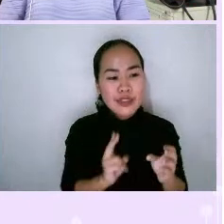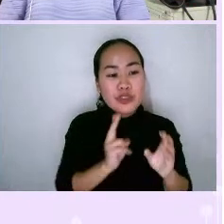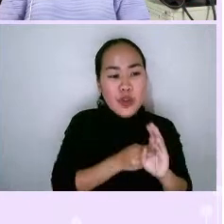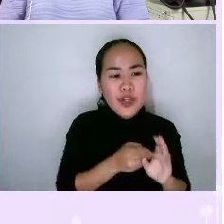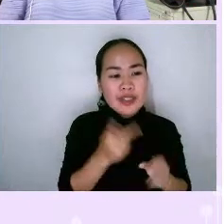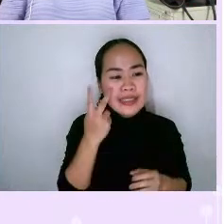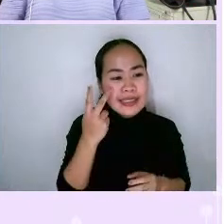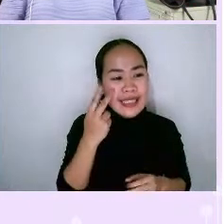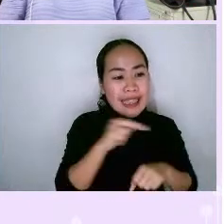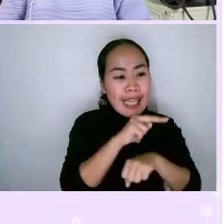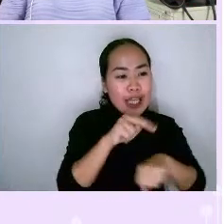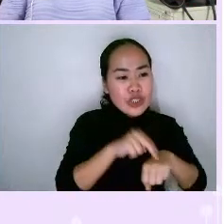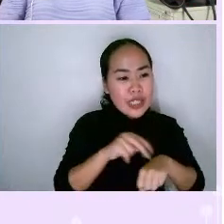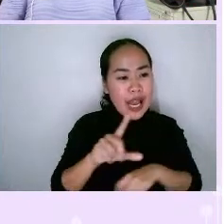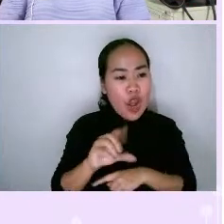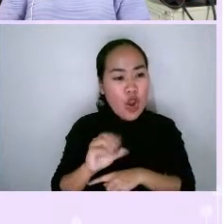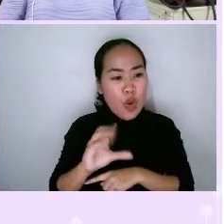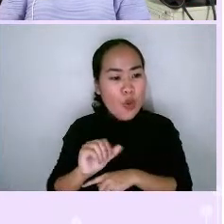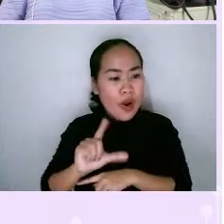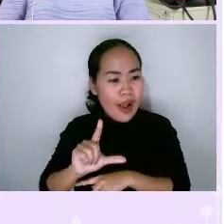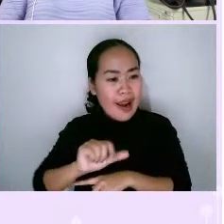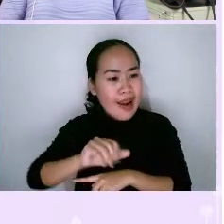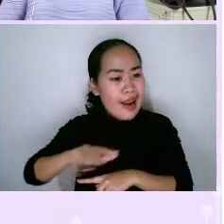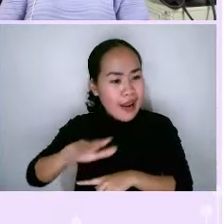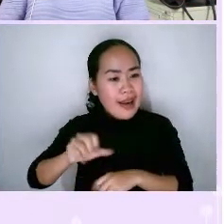the ultimate objective of attracting the